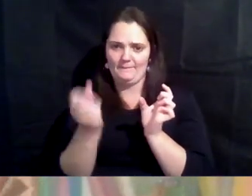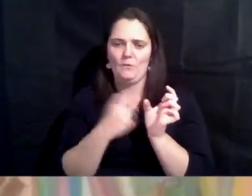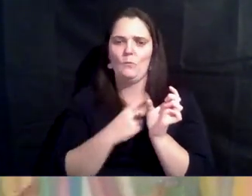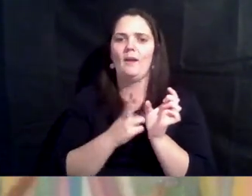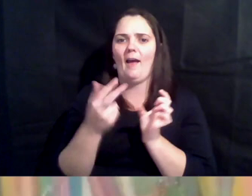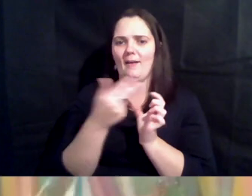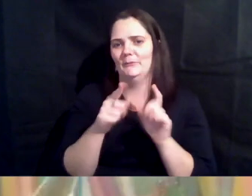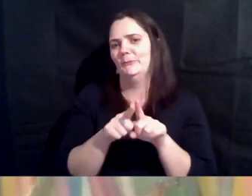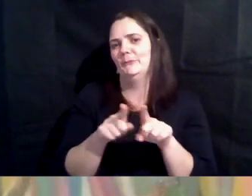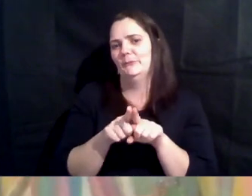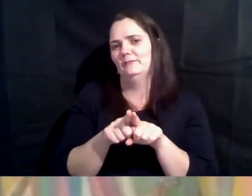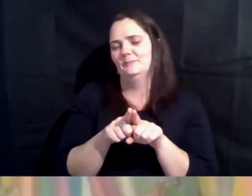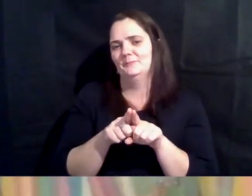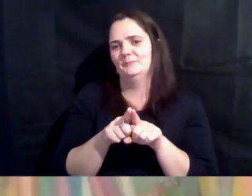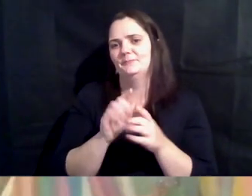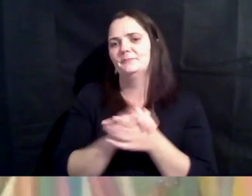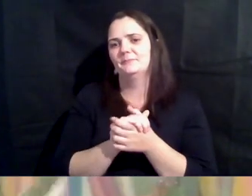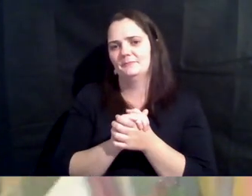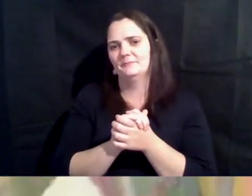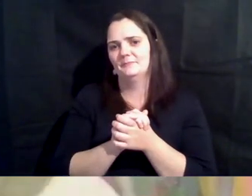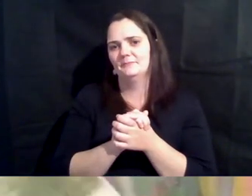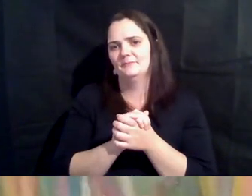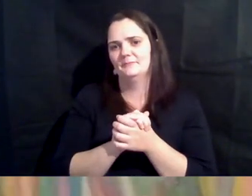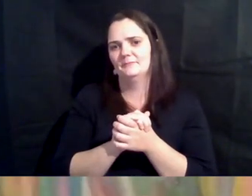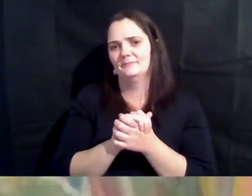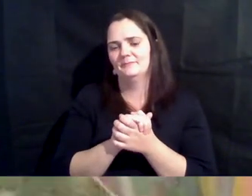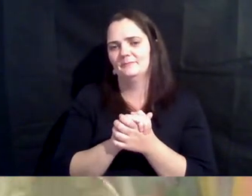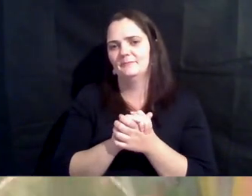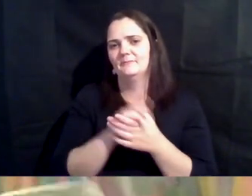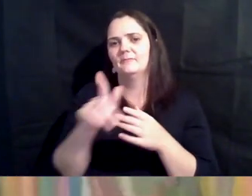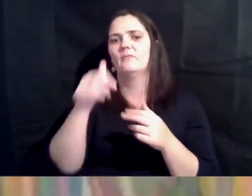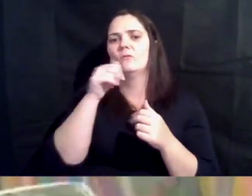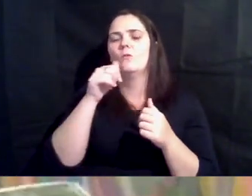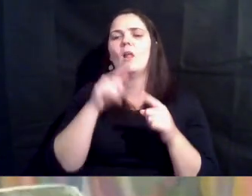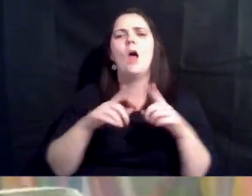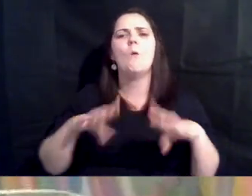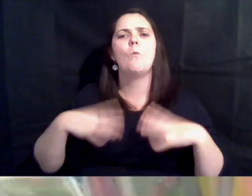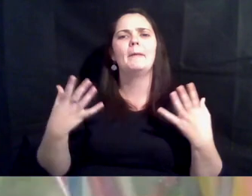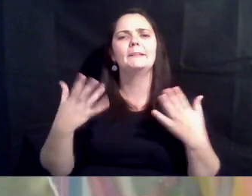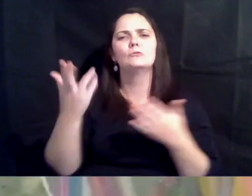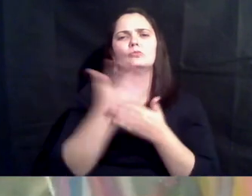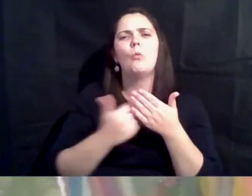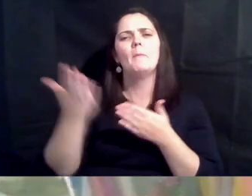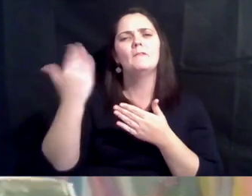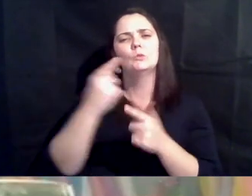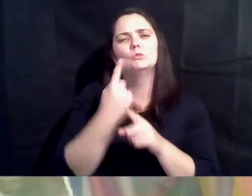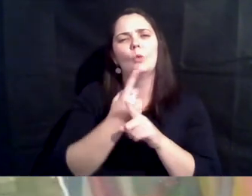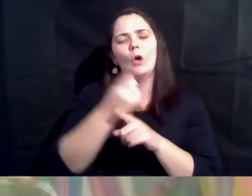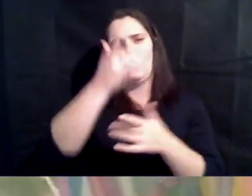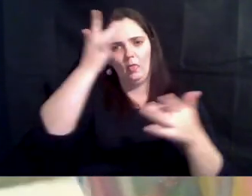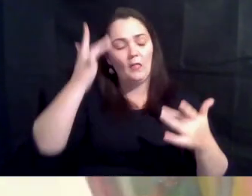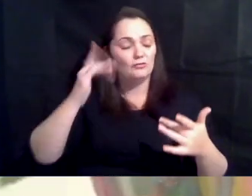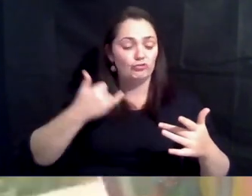better either than making a little poem with, just like I was talking about with automatic drawing, doing some like automatic